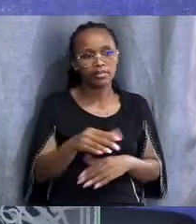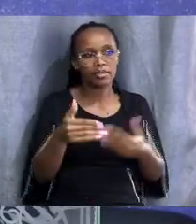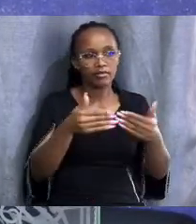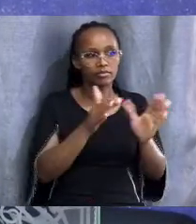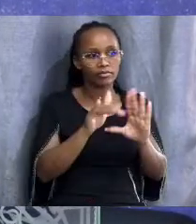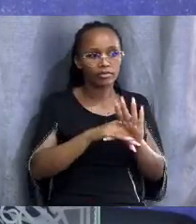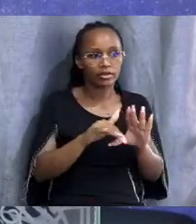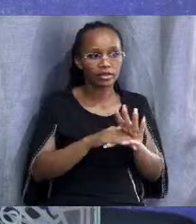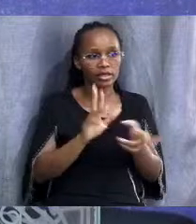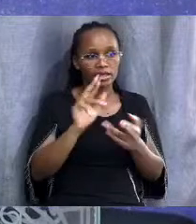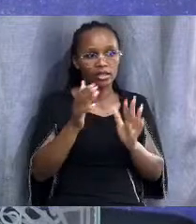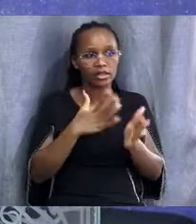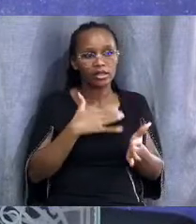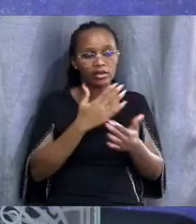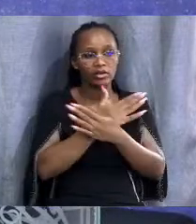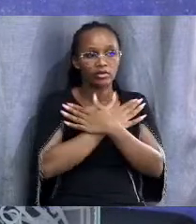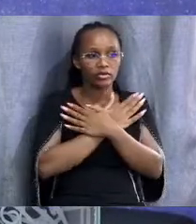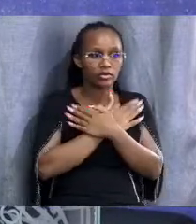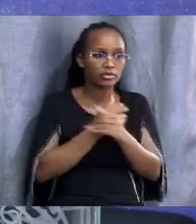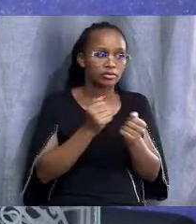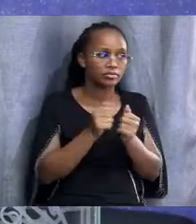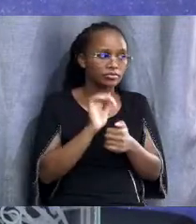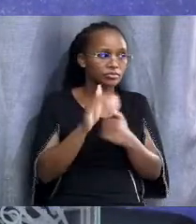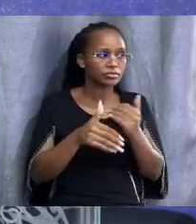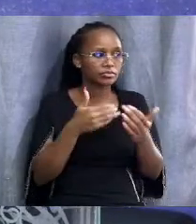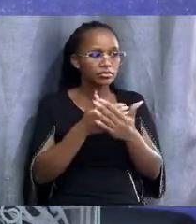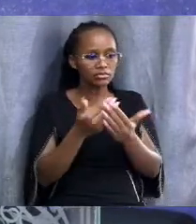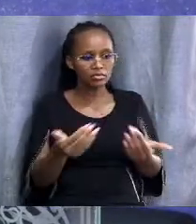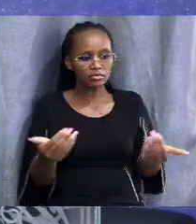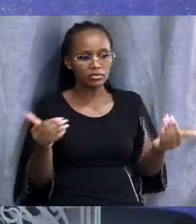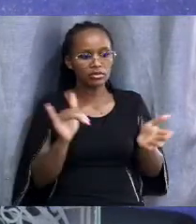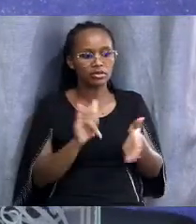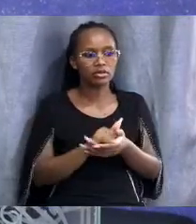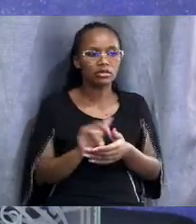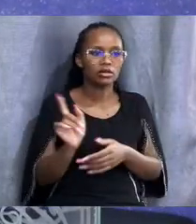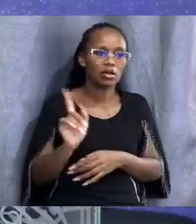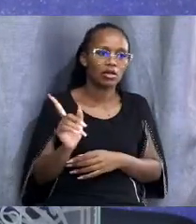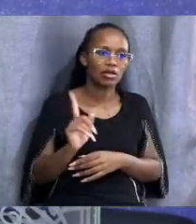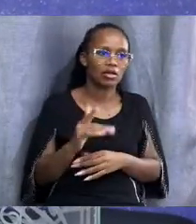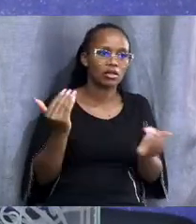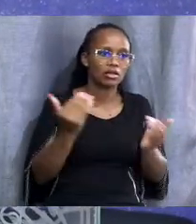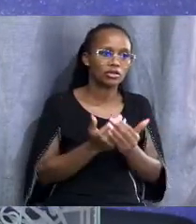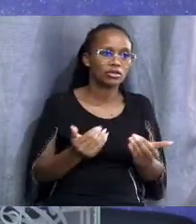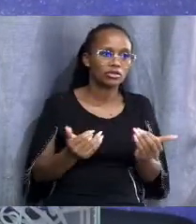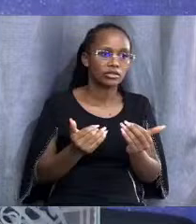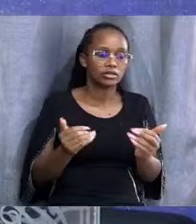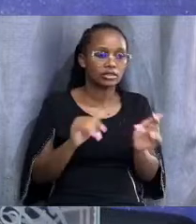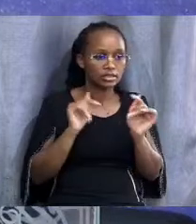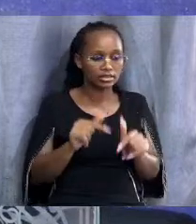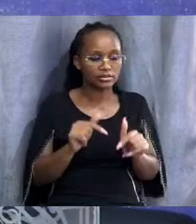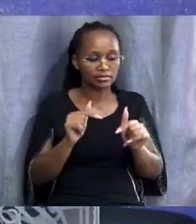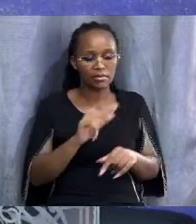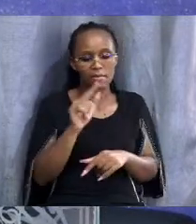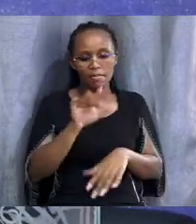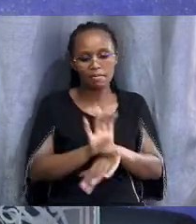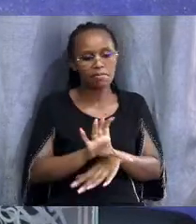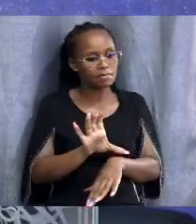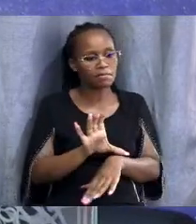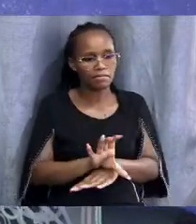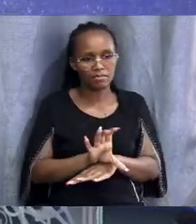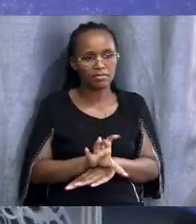members, relatives, and friends, together with all children ministers and children of PCEA Zimmerman